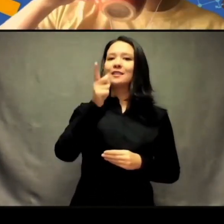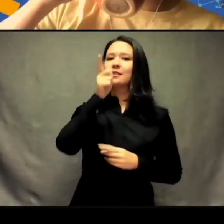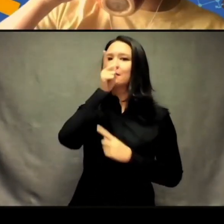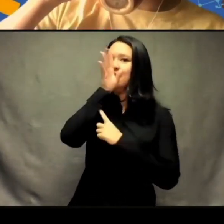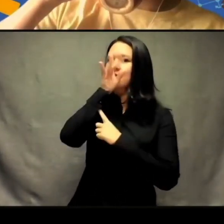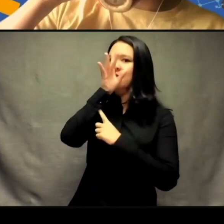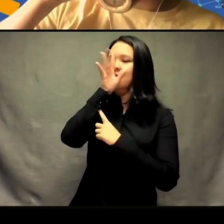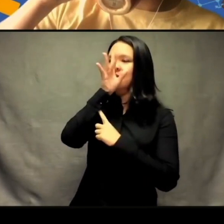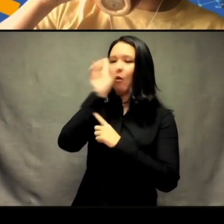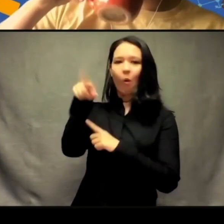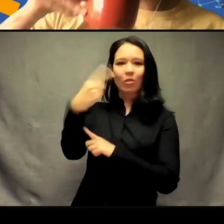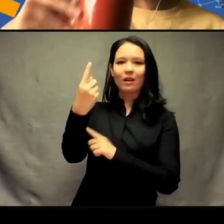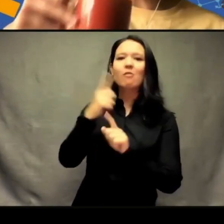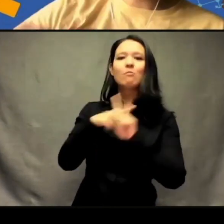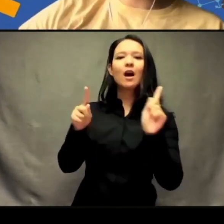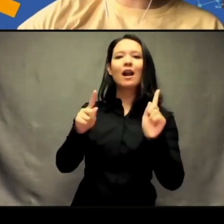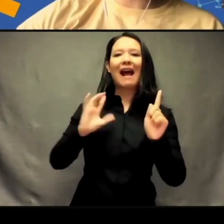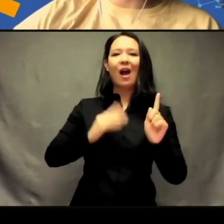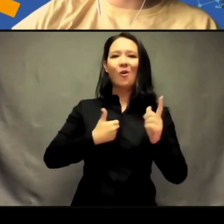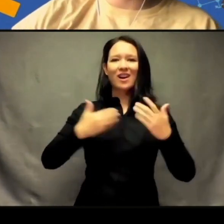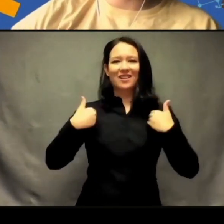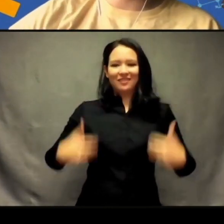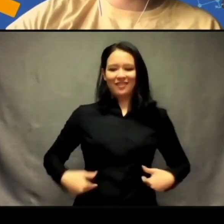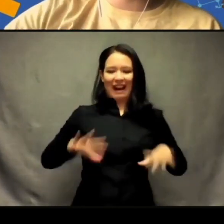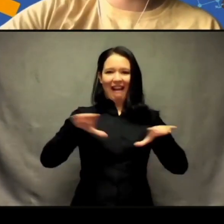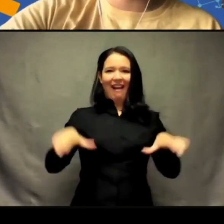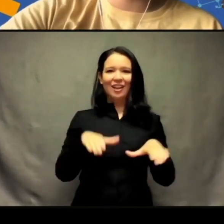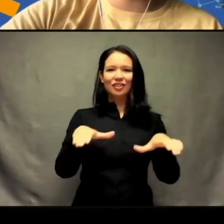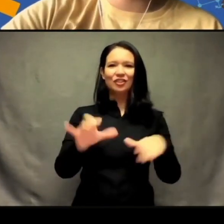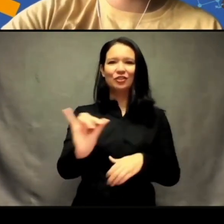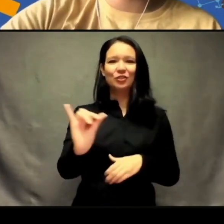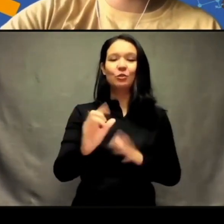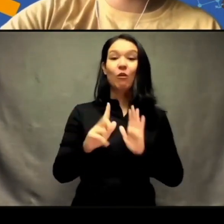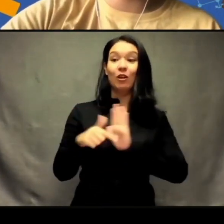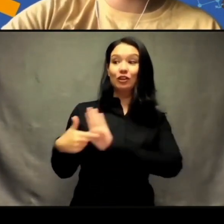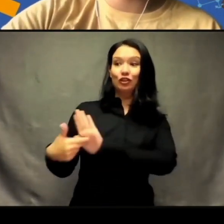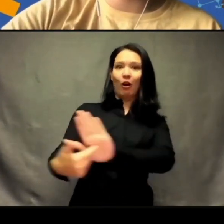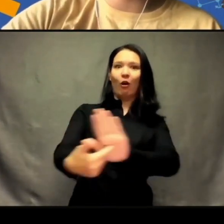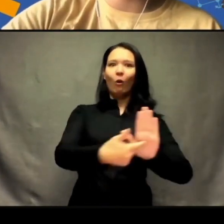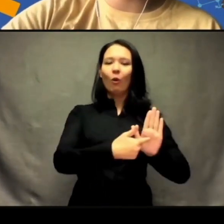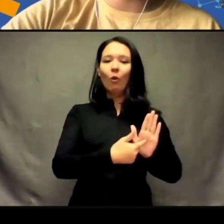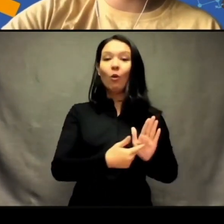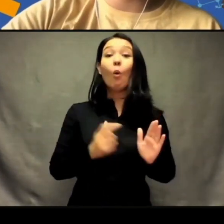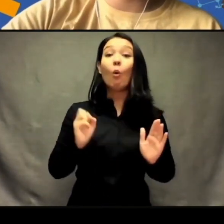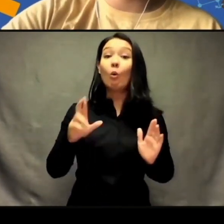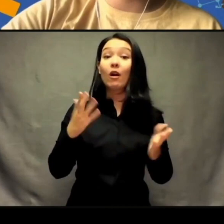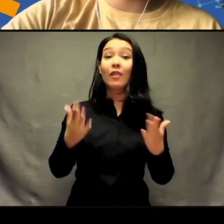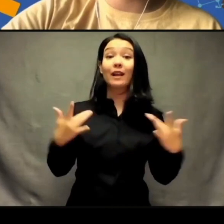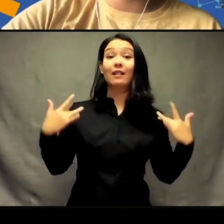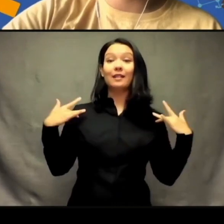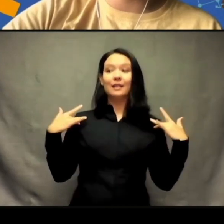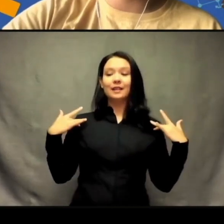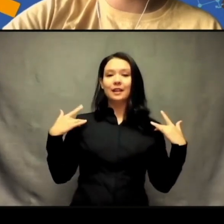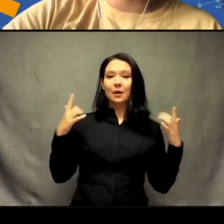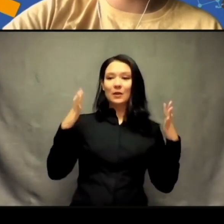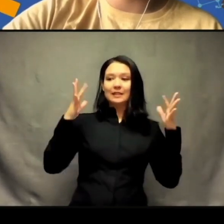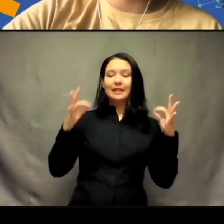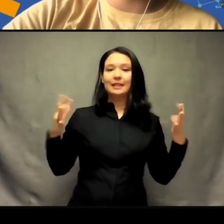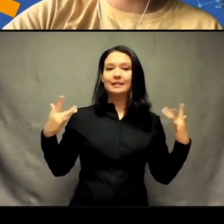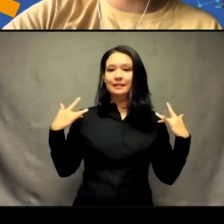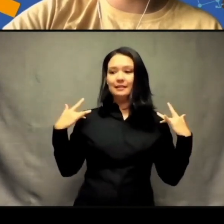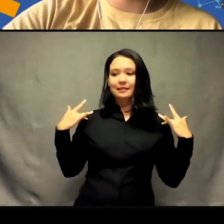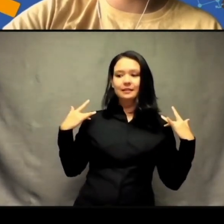but it's also what we do with our bodies. It's what we also don't do. It's when we decide to step